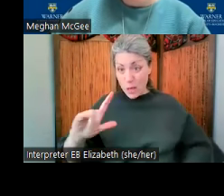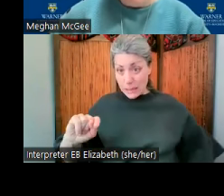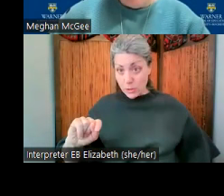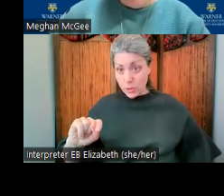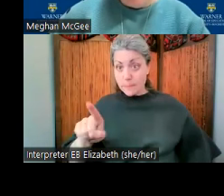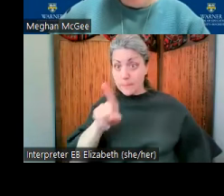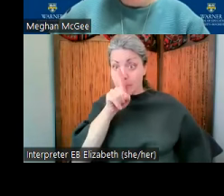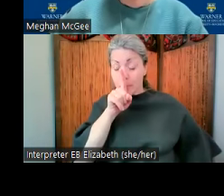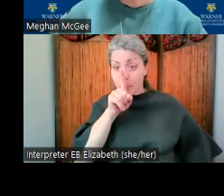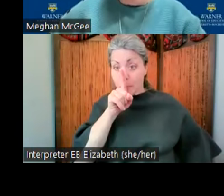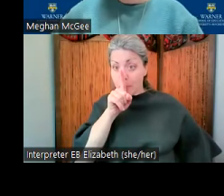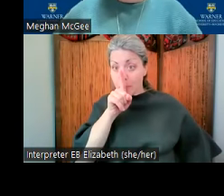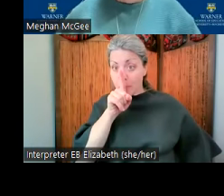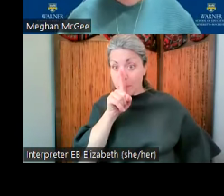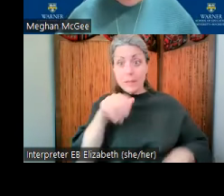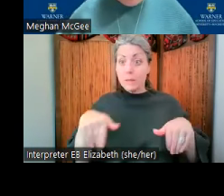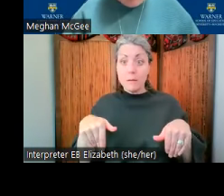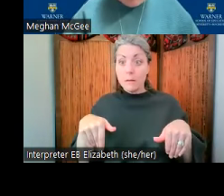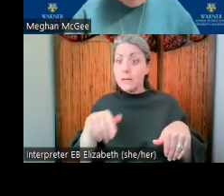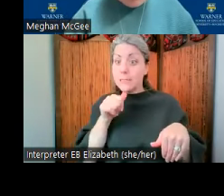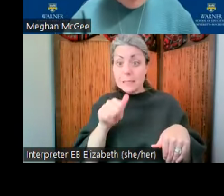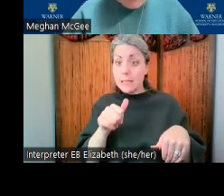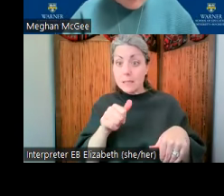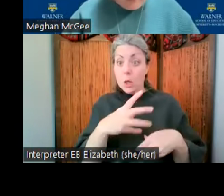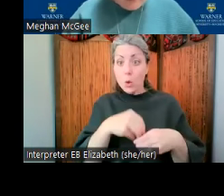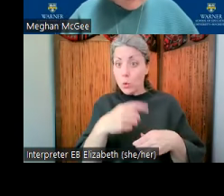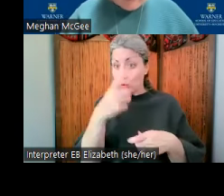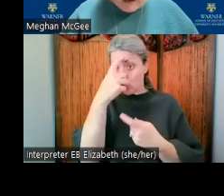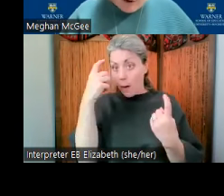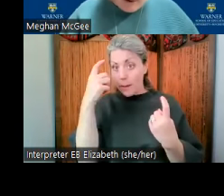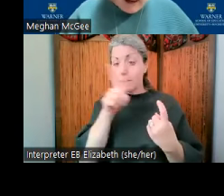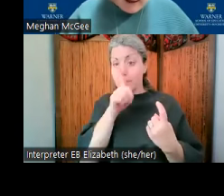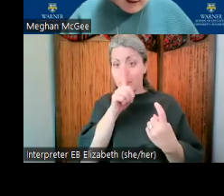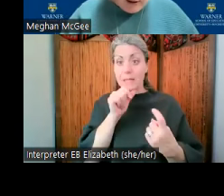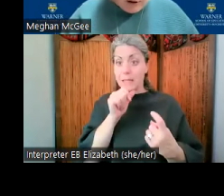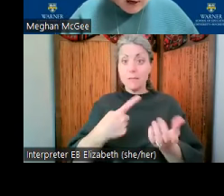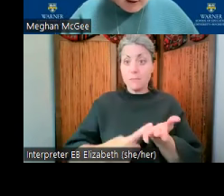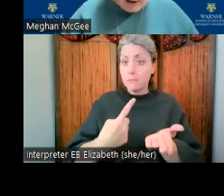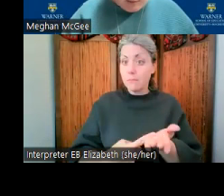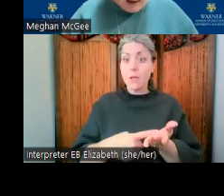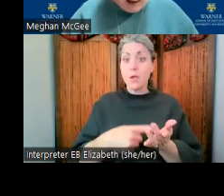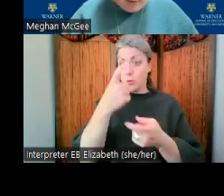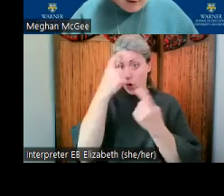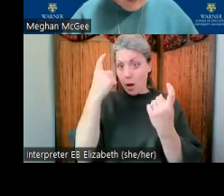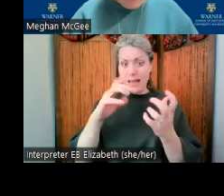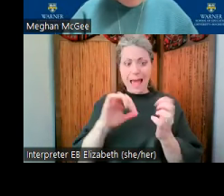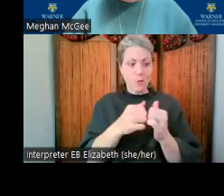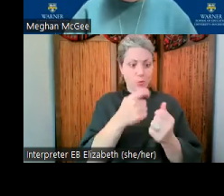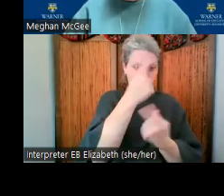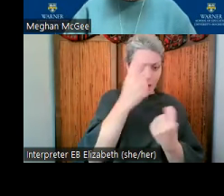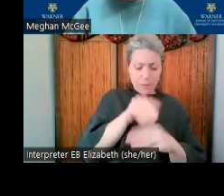talk about trauma or the trauma occurrence and as how it related to challenging